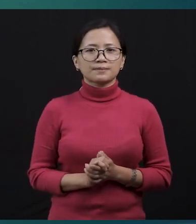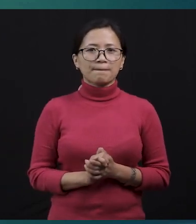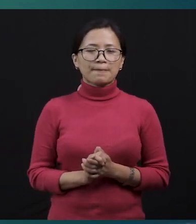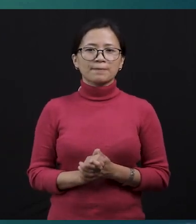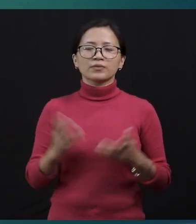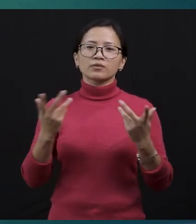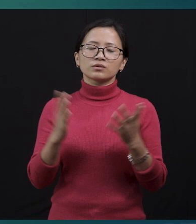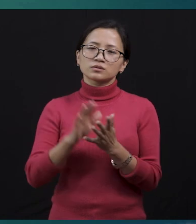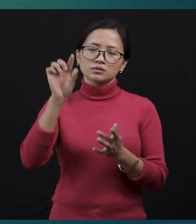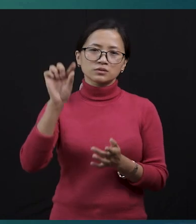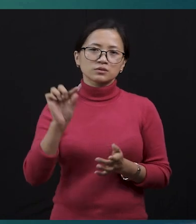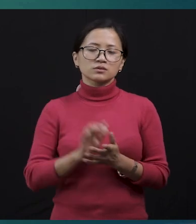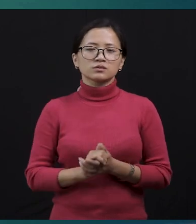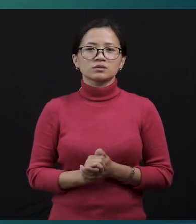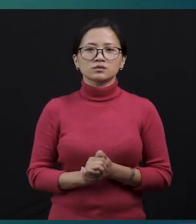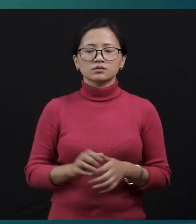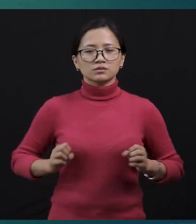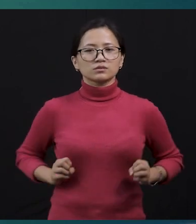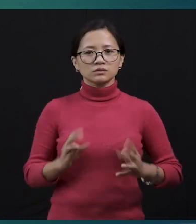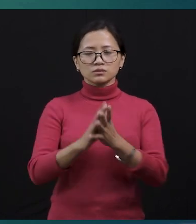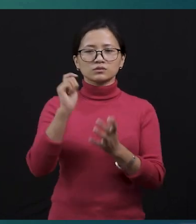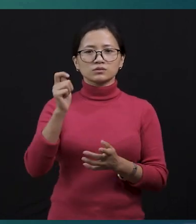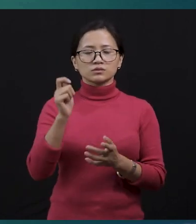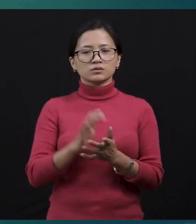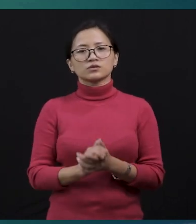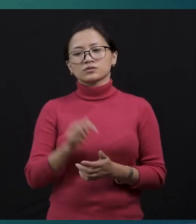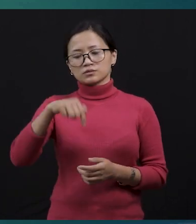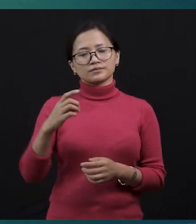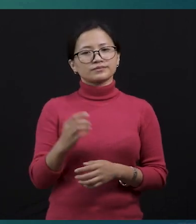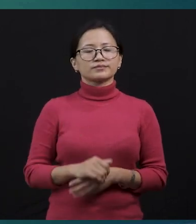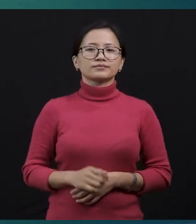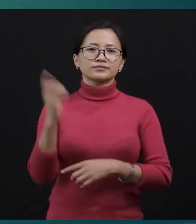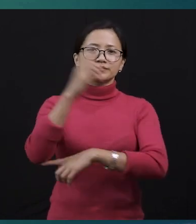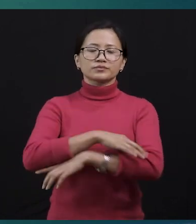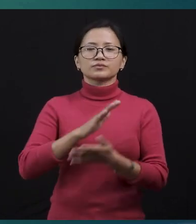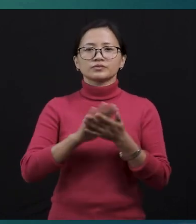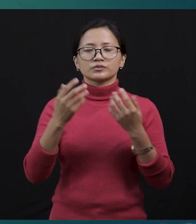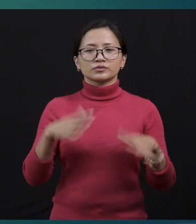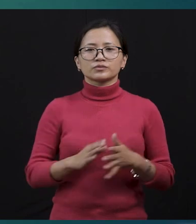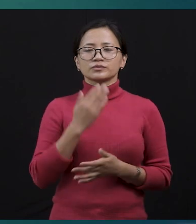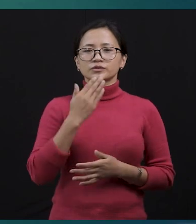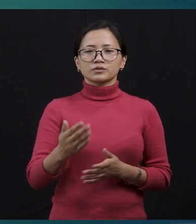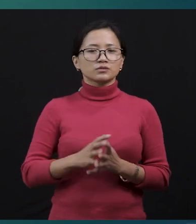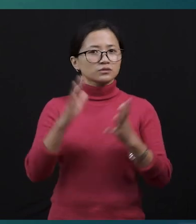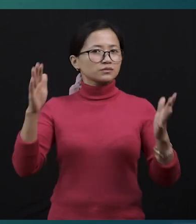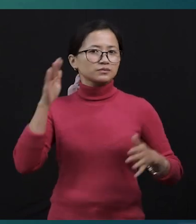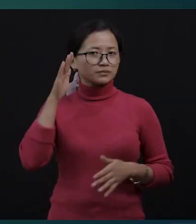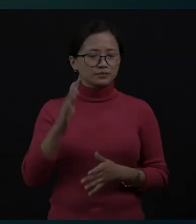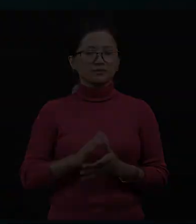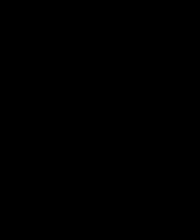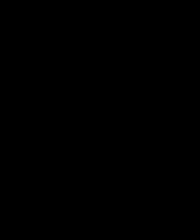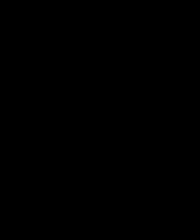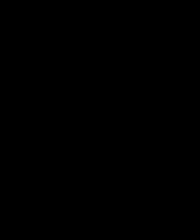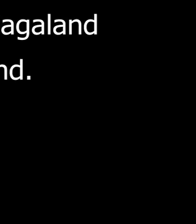but what you have to do is you have to start working from today itself. And with this, we end our class. Thank you so much for listening.